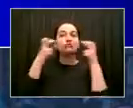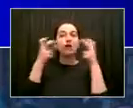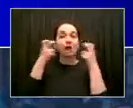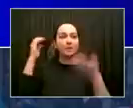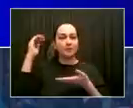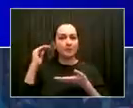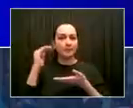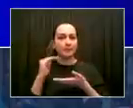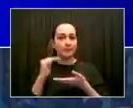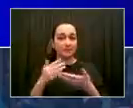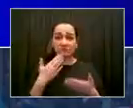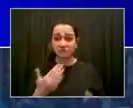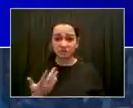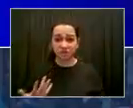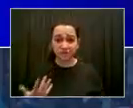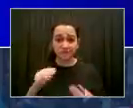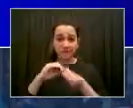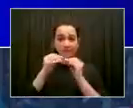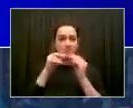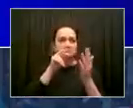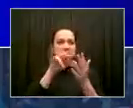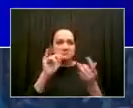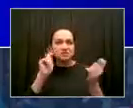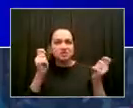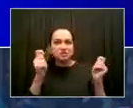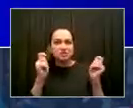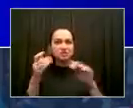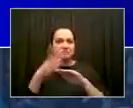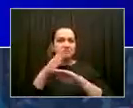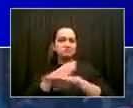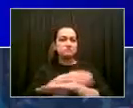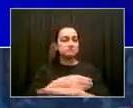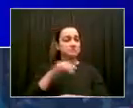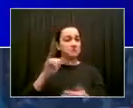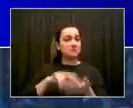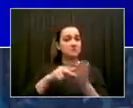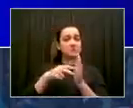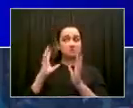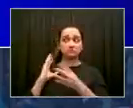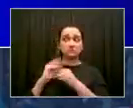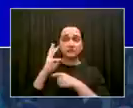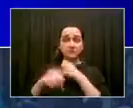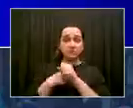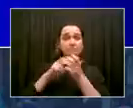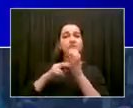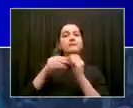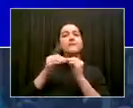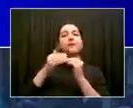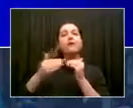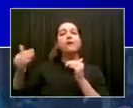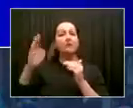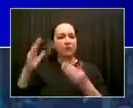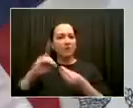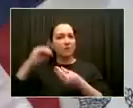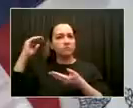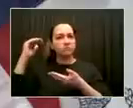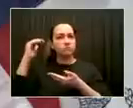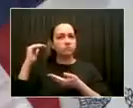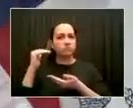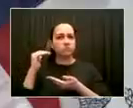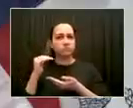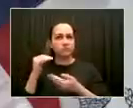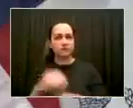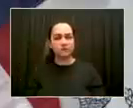talk about what we have learned already just in the first 2 months of 2021. But with that being said, it's important to set a foundation